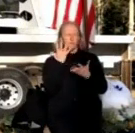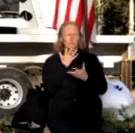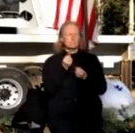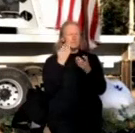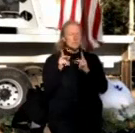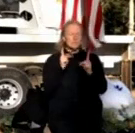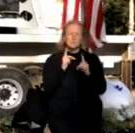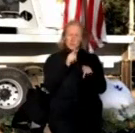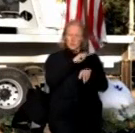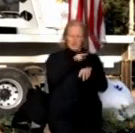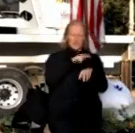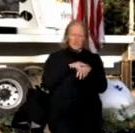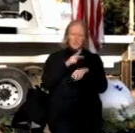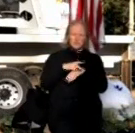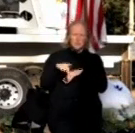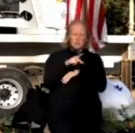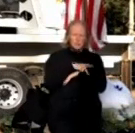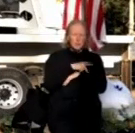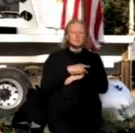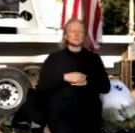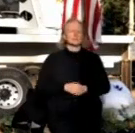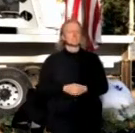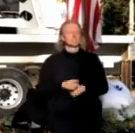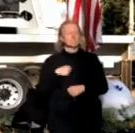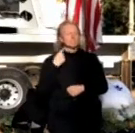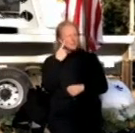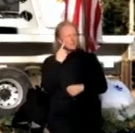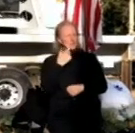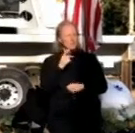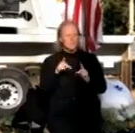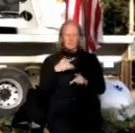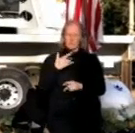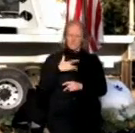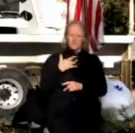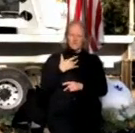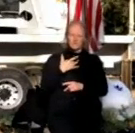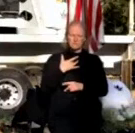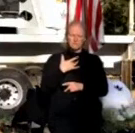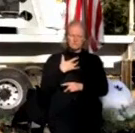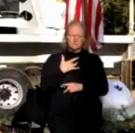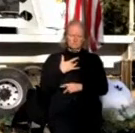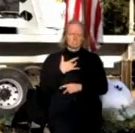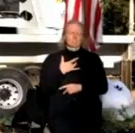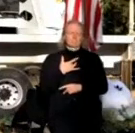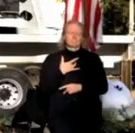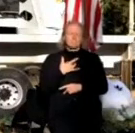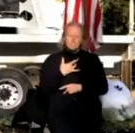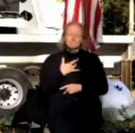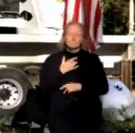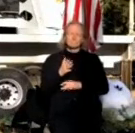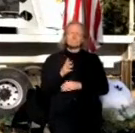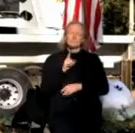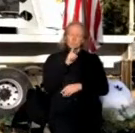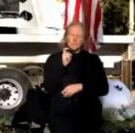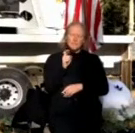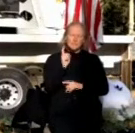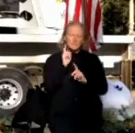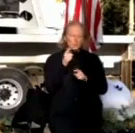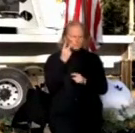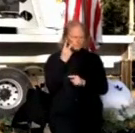in many of our national parks. I think people felt the urge with all of this going on this year to seek